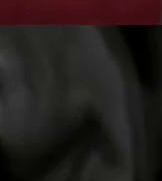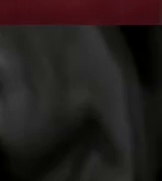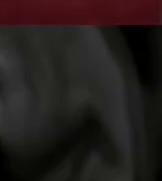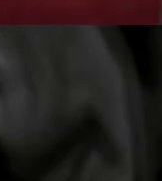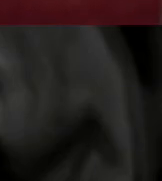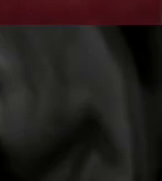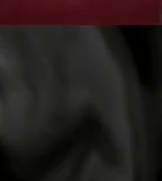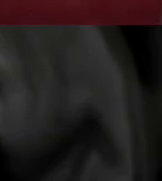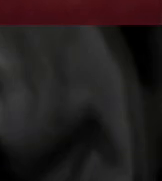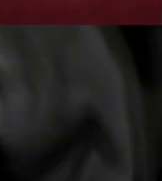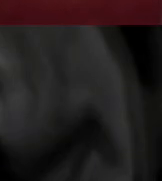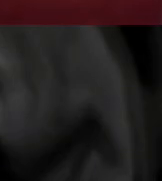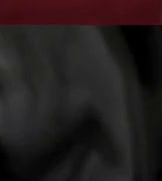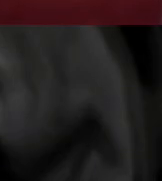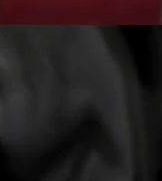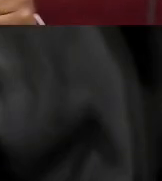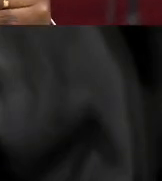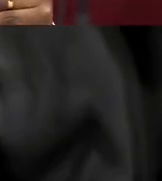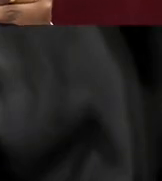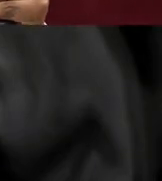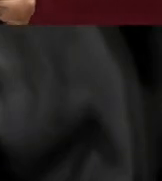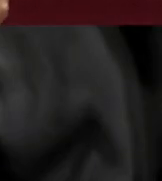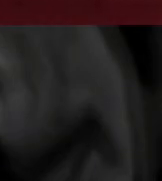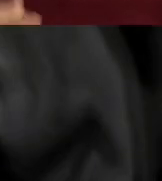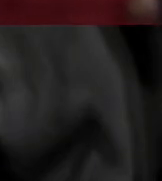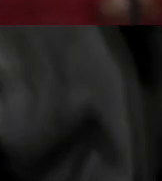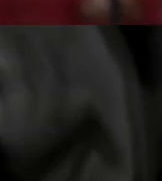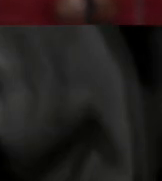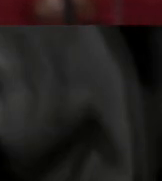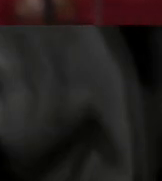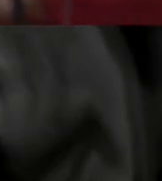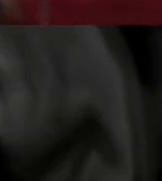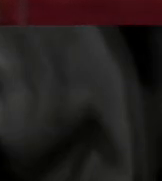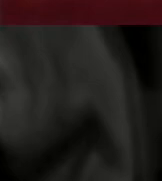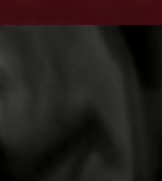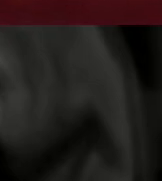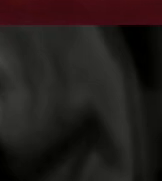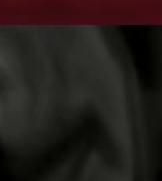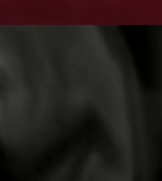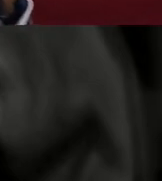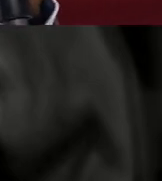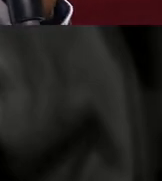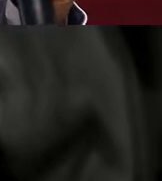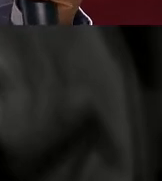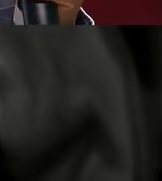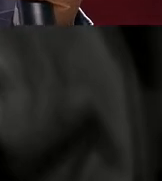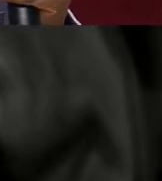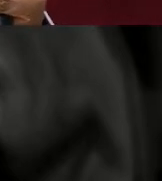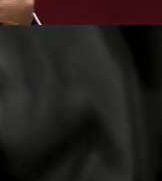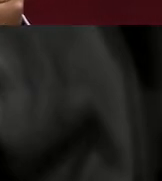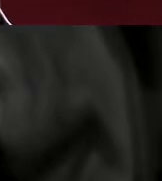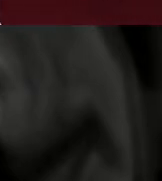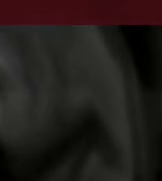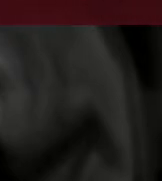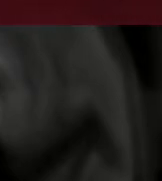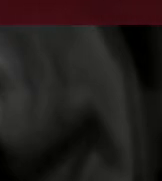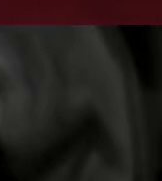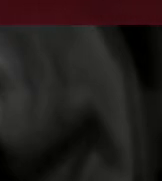received? The Bible says the earth is the Lord's and the fullness